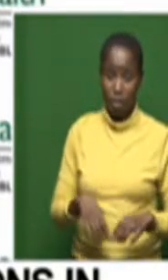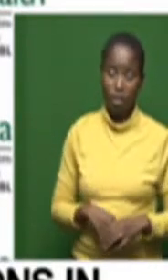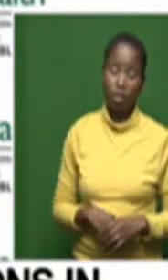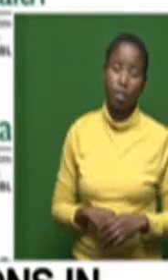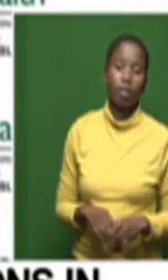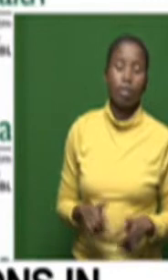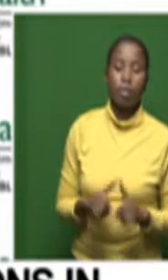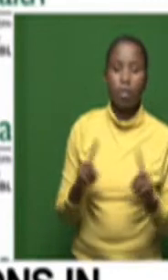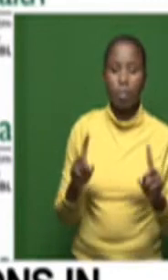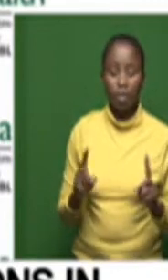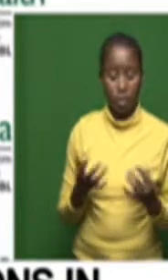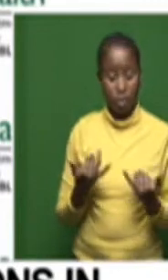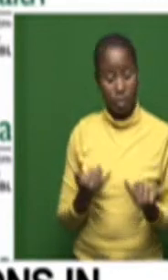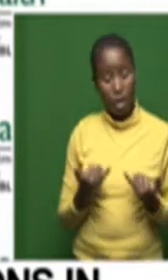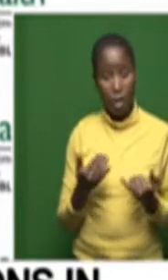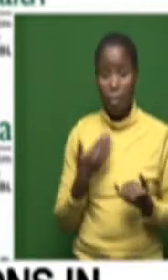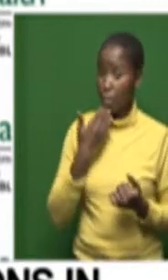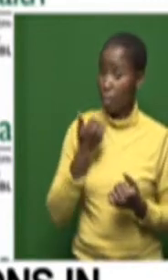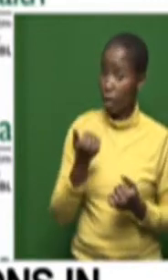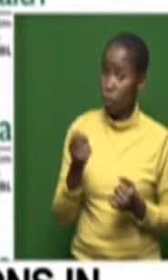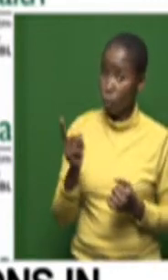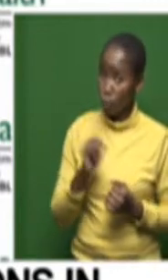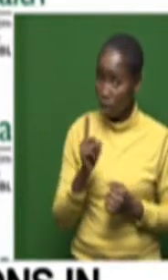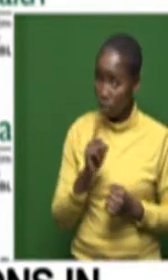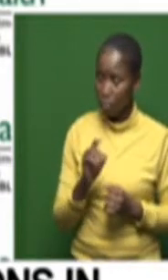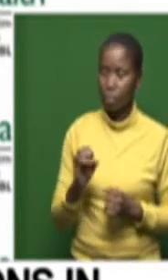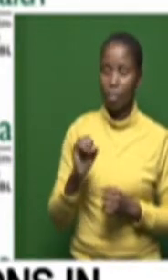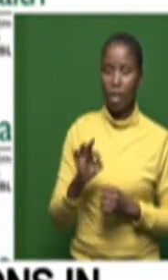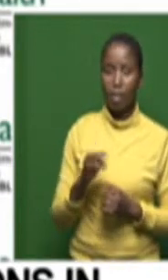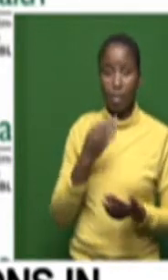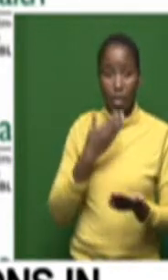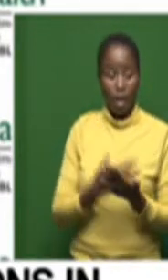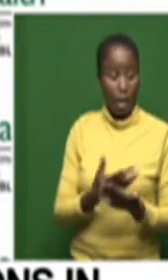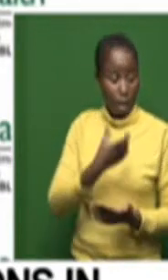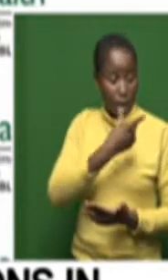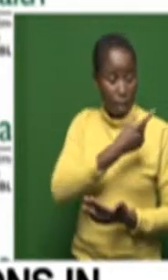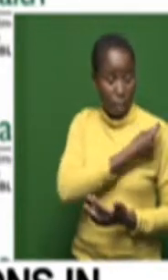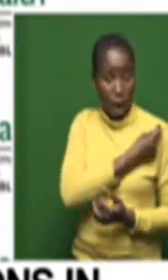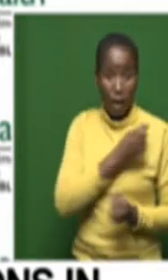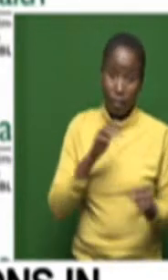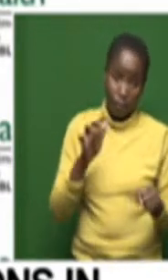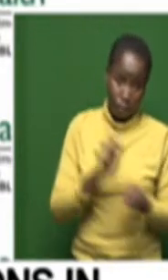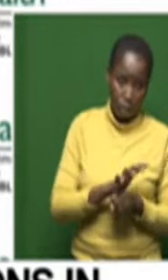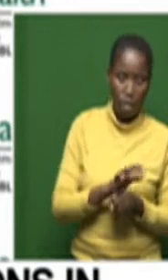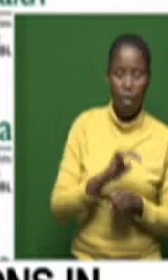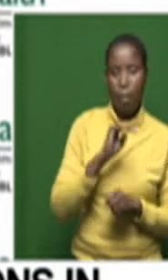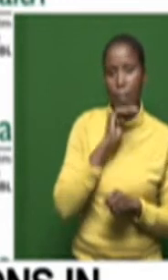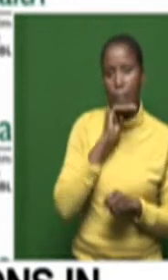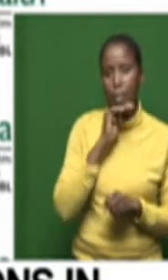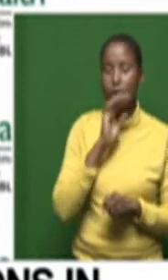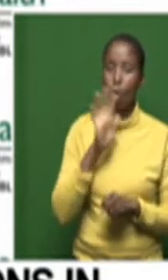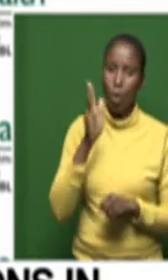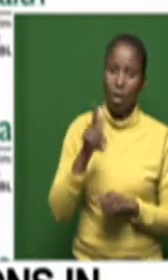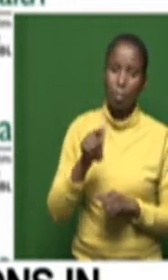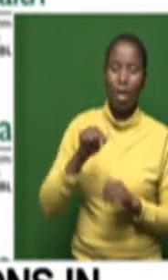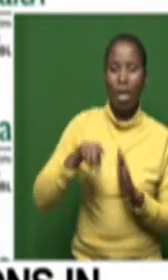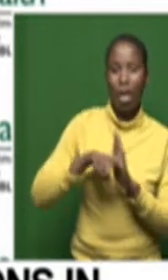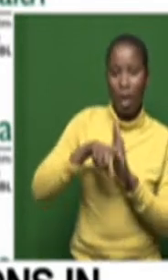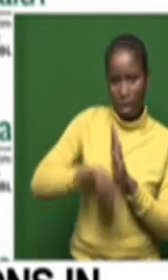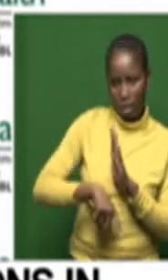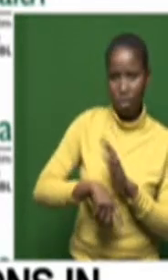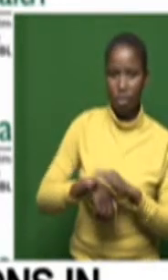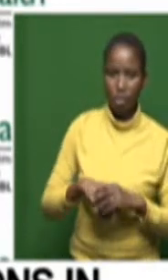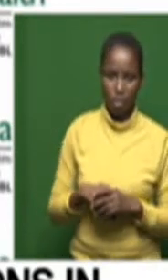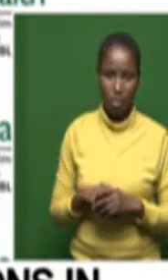the route to go, is that the more we cover in vaccination, the less of this, because there will be less mutations. And if there are